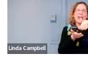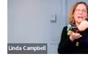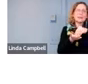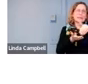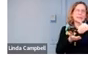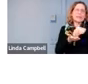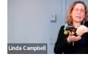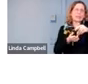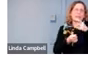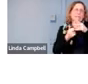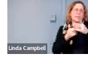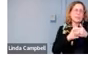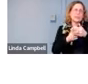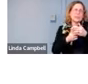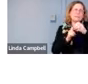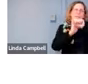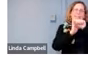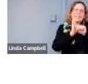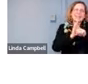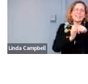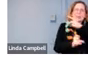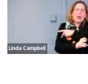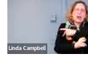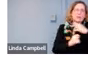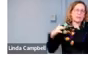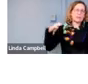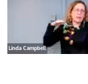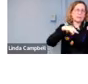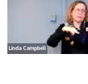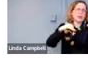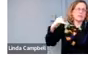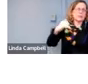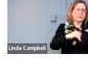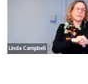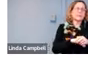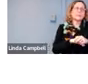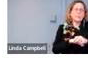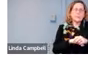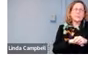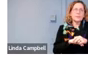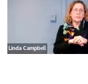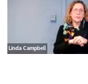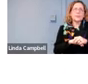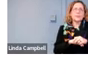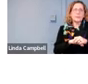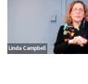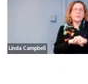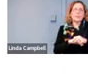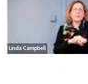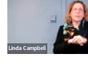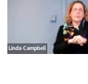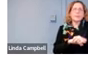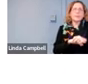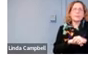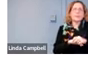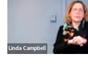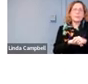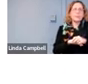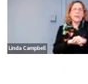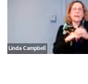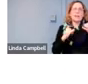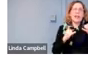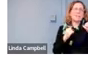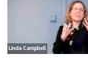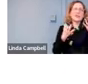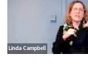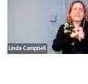but we're talking at these thousands and thousands of fish levels, and we're talking state and provincial level at this 1960s